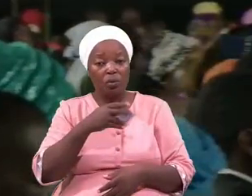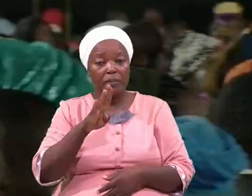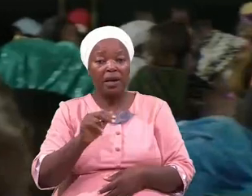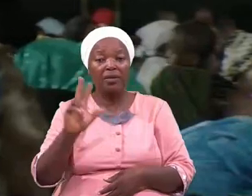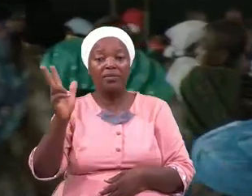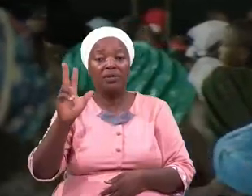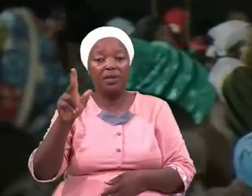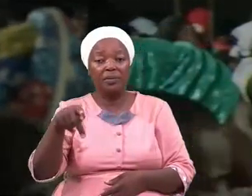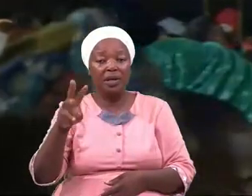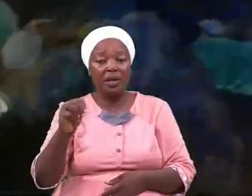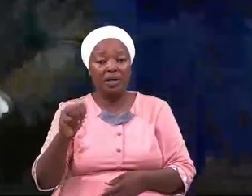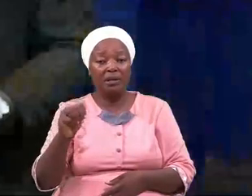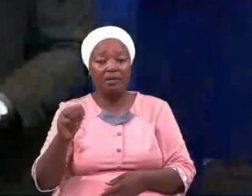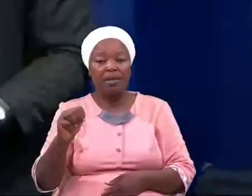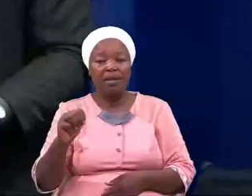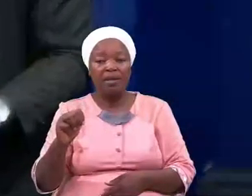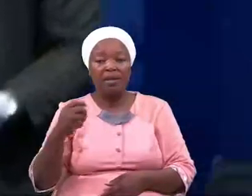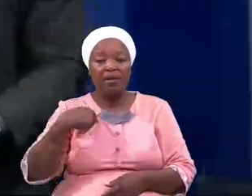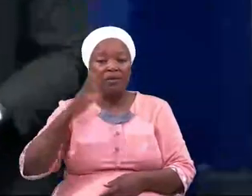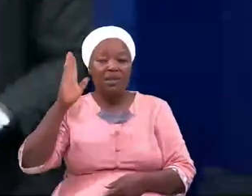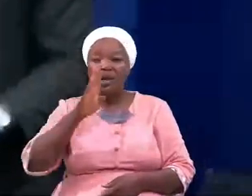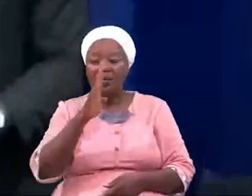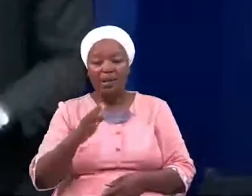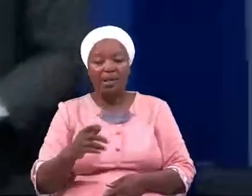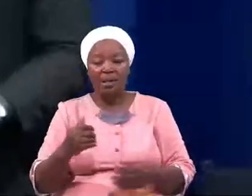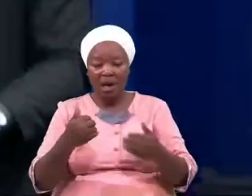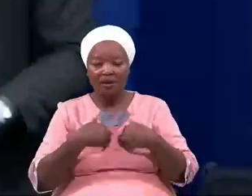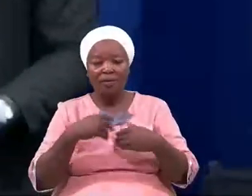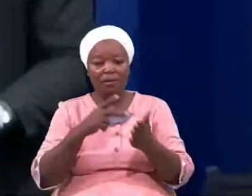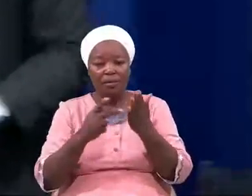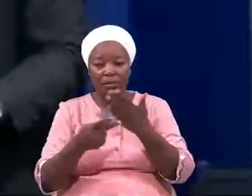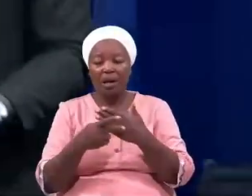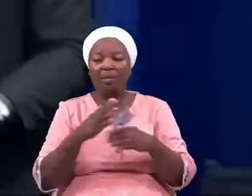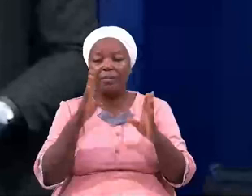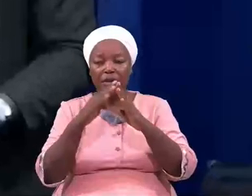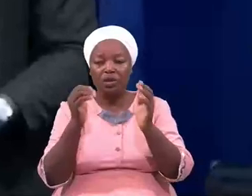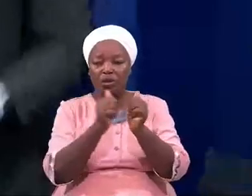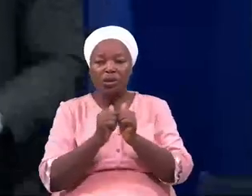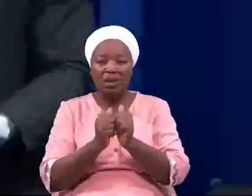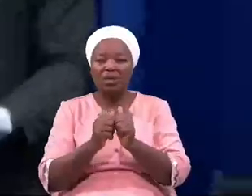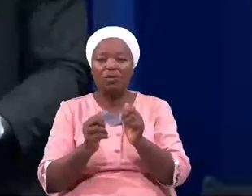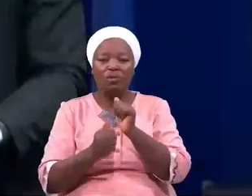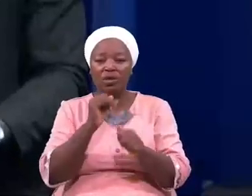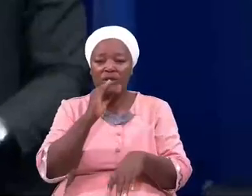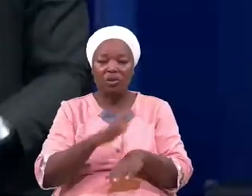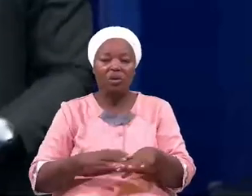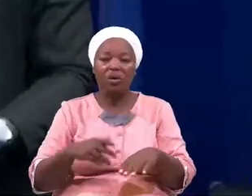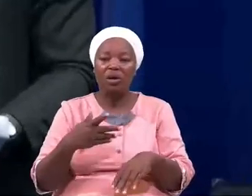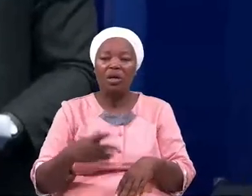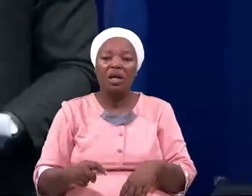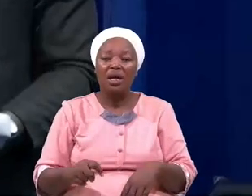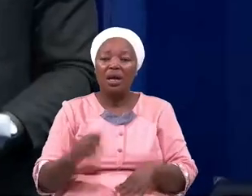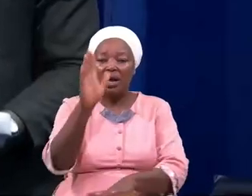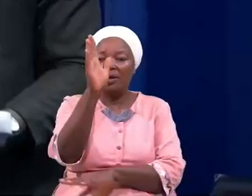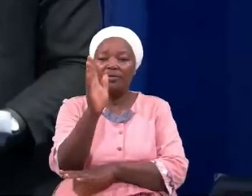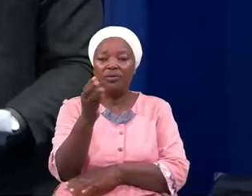converts meeting with the Lord Jesus, lunch hour with Jesus. Demain, 15 heures, déjeuner